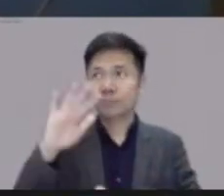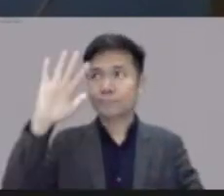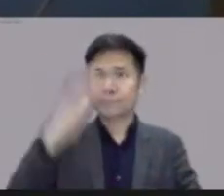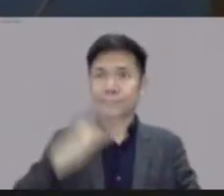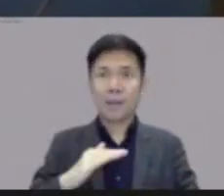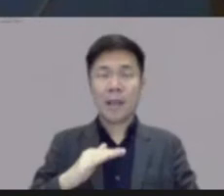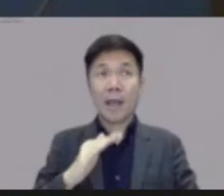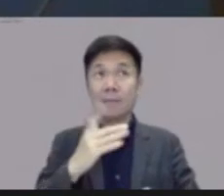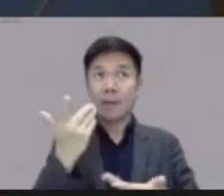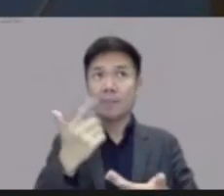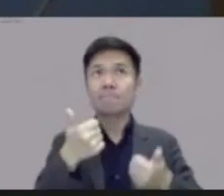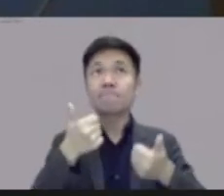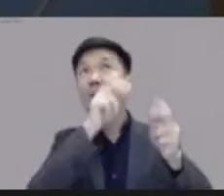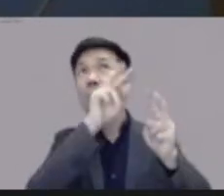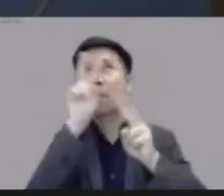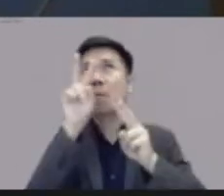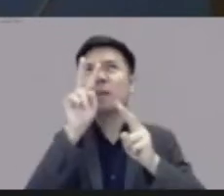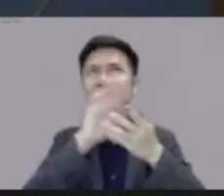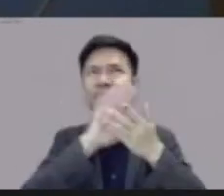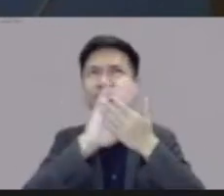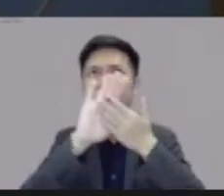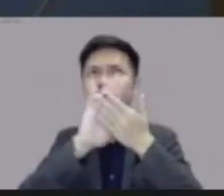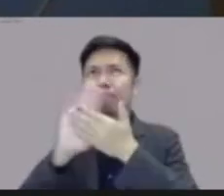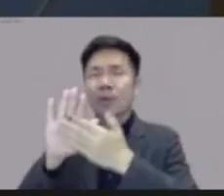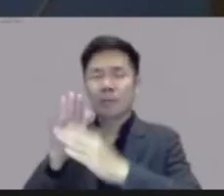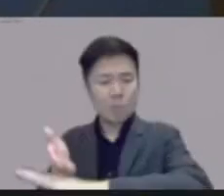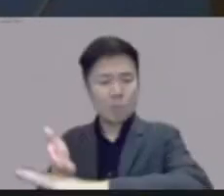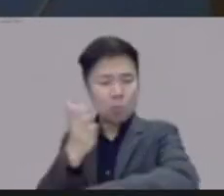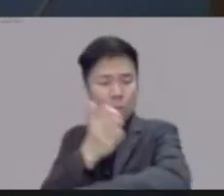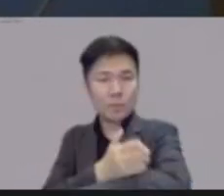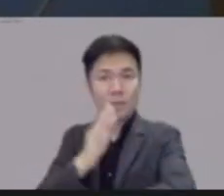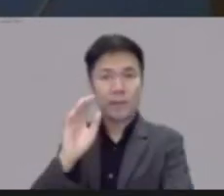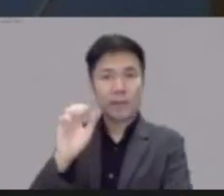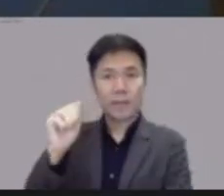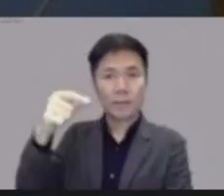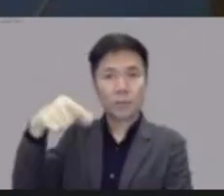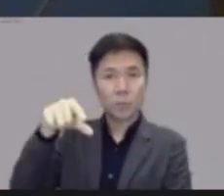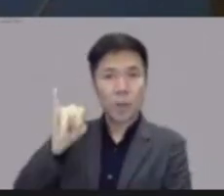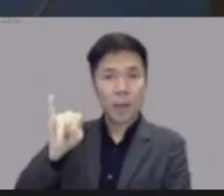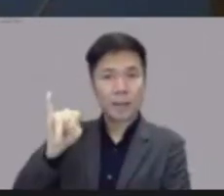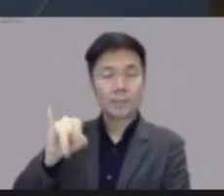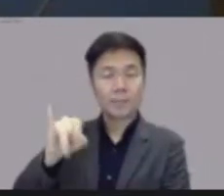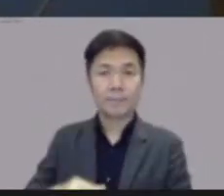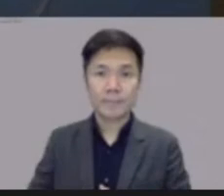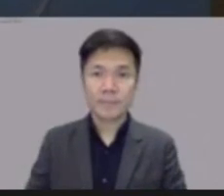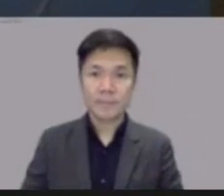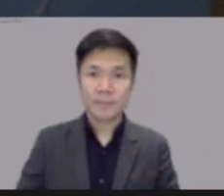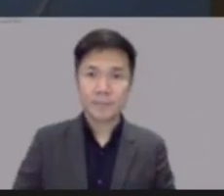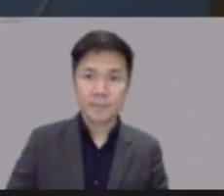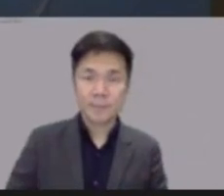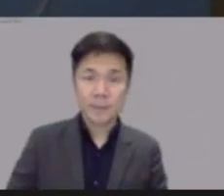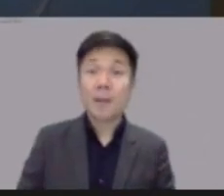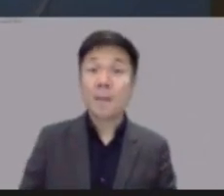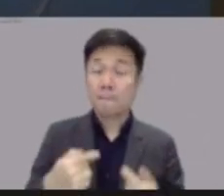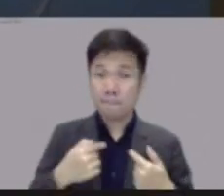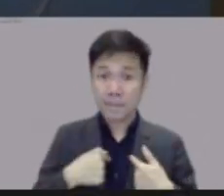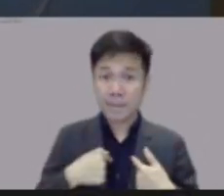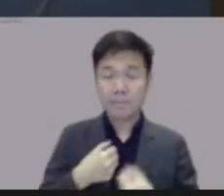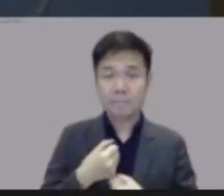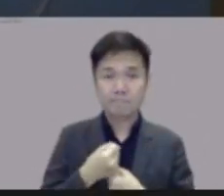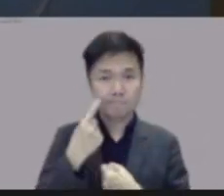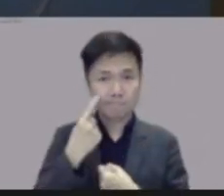while emphasizing the principle of common but differentiated responsibilities my delegation is of the view that